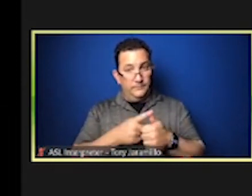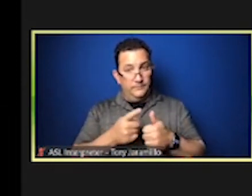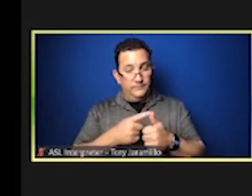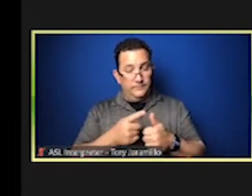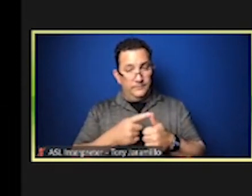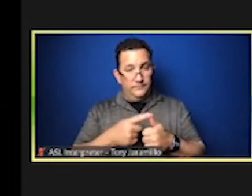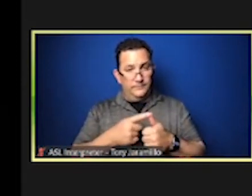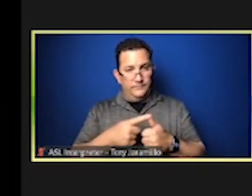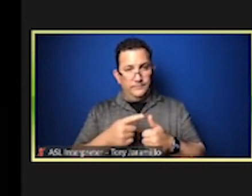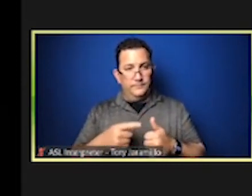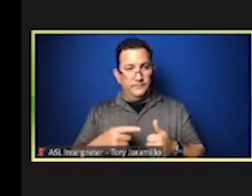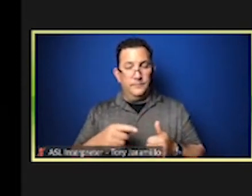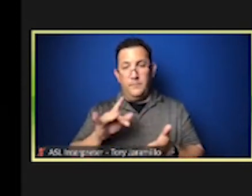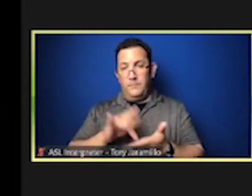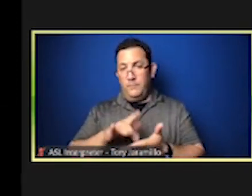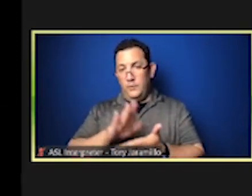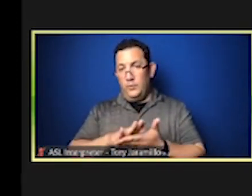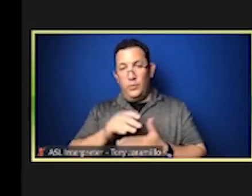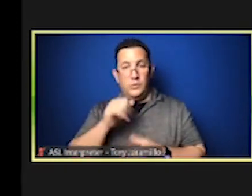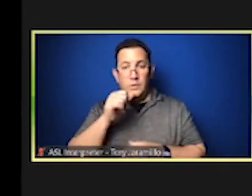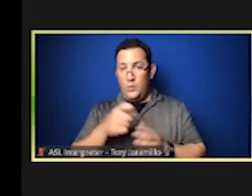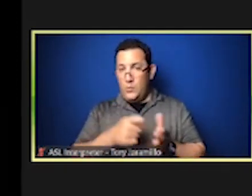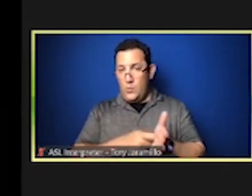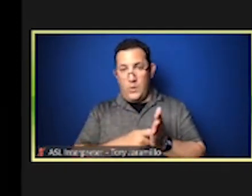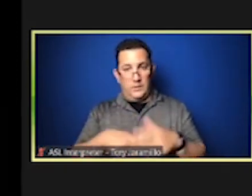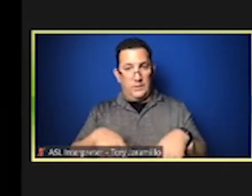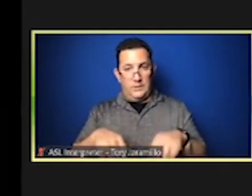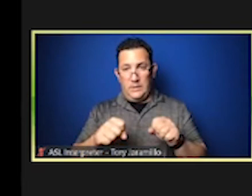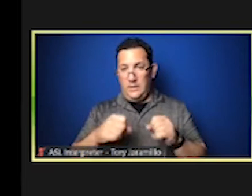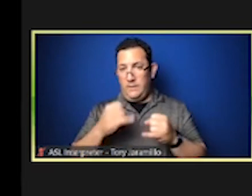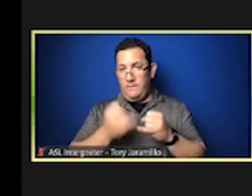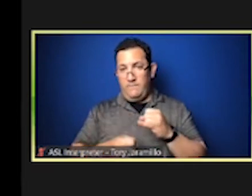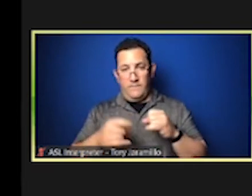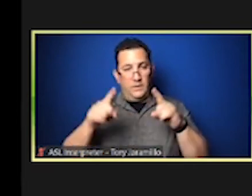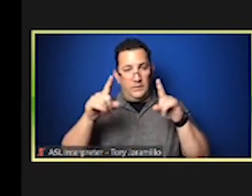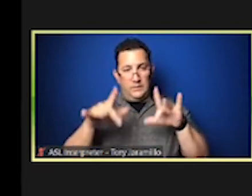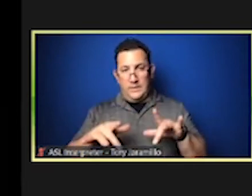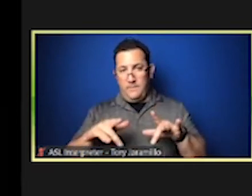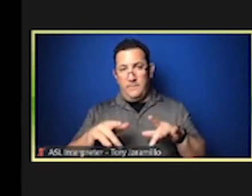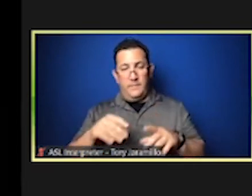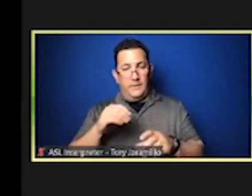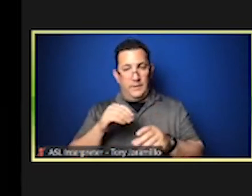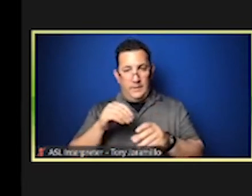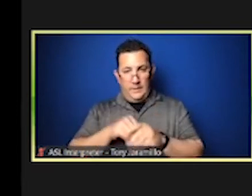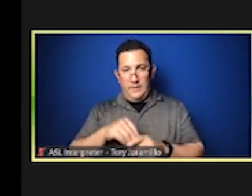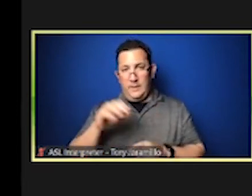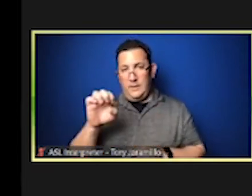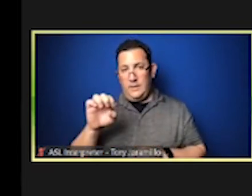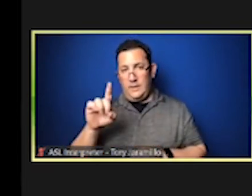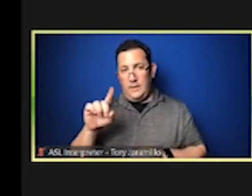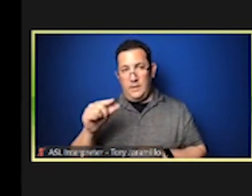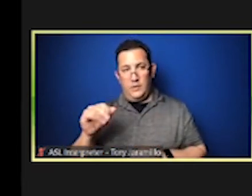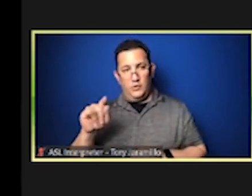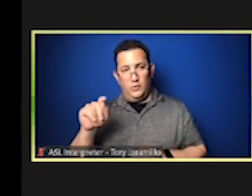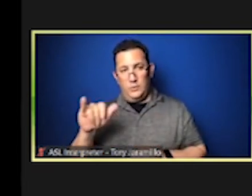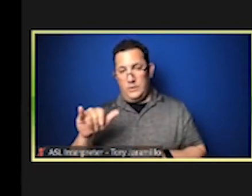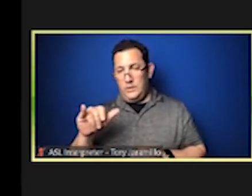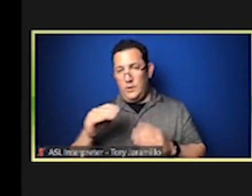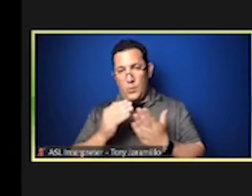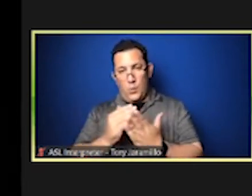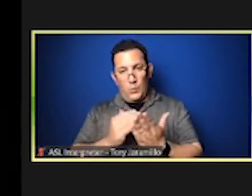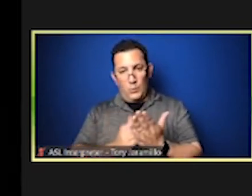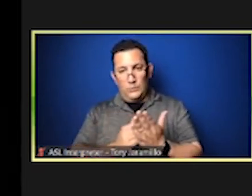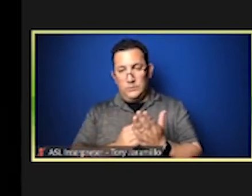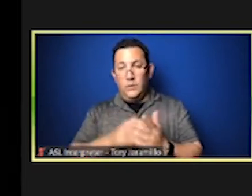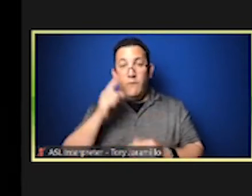middle schools will not be required to take final exams in their Edgenuity courses. And then for their